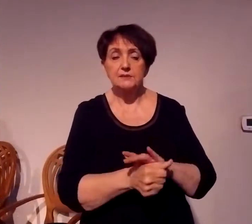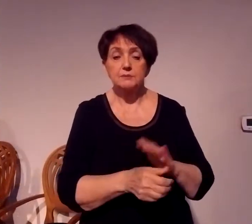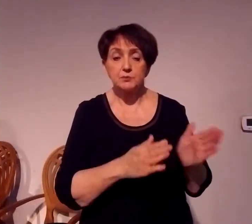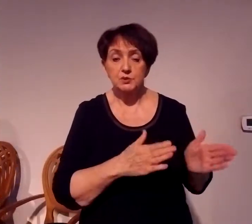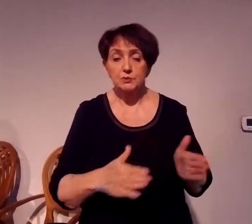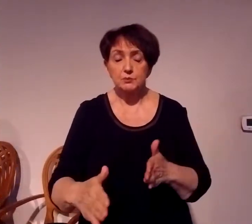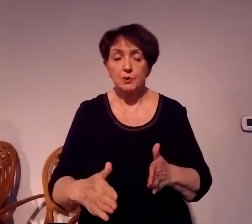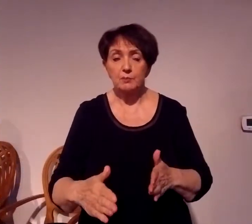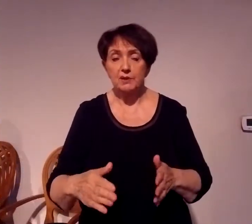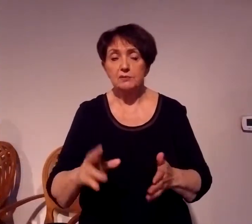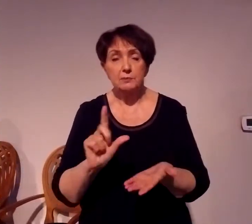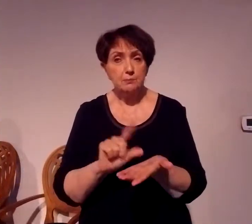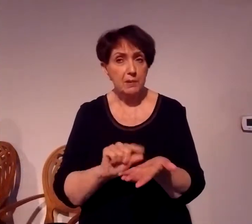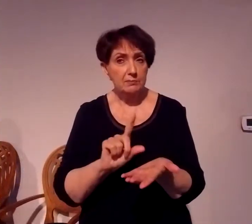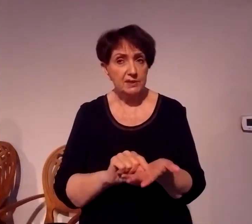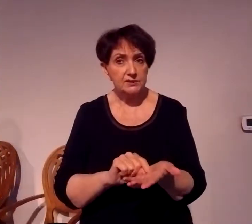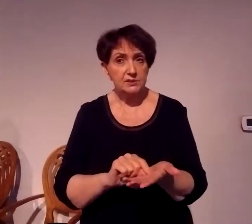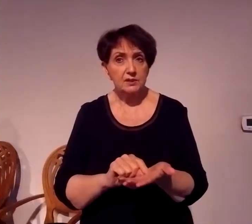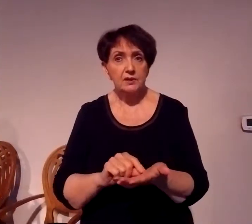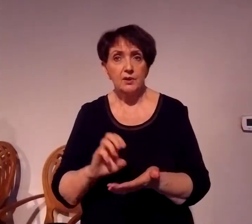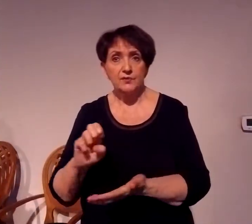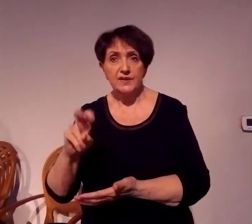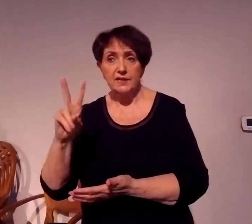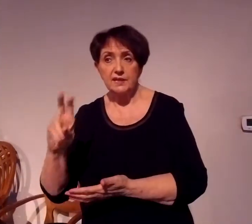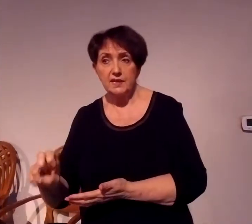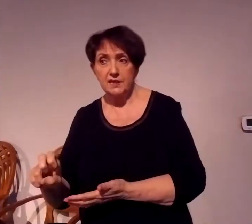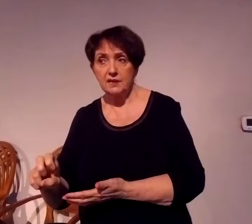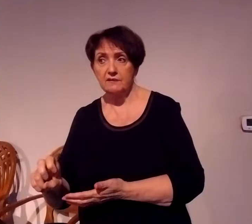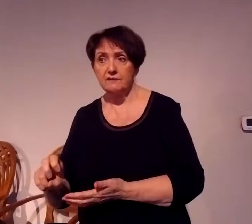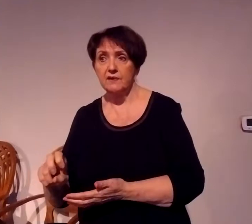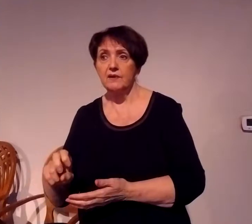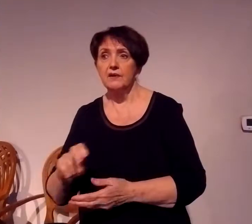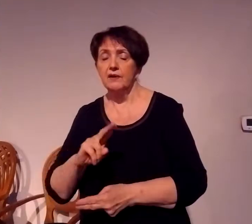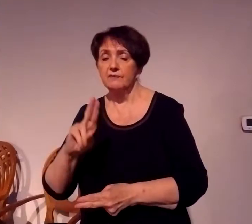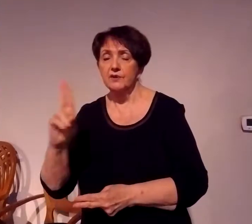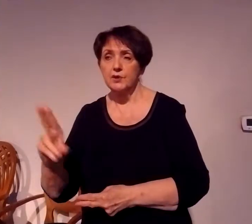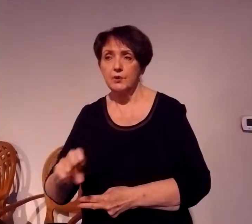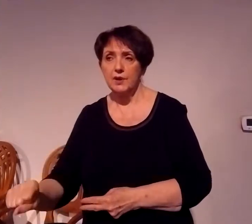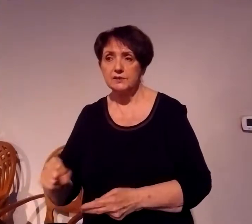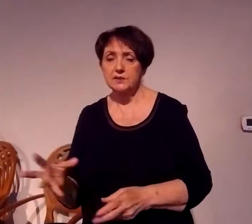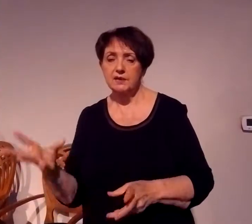the eve of the United States getting involved in the Second World War.